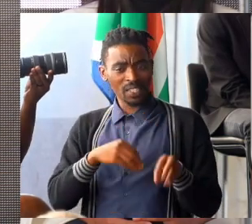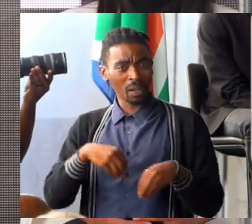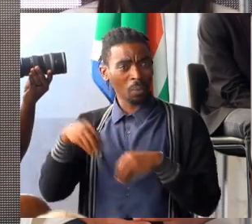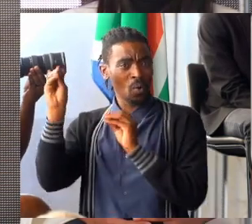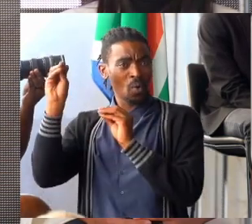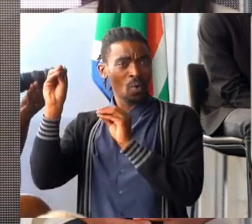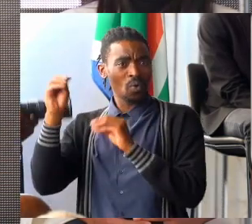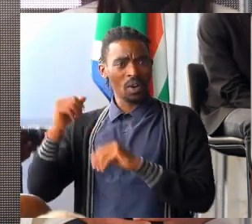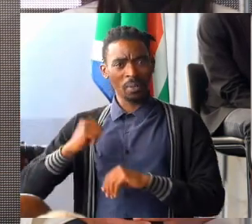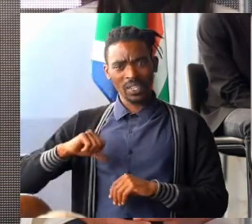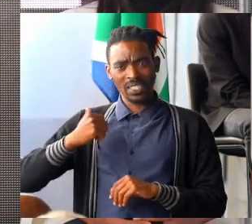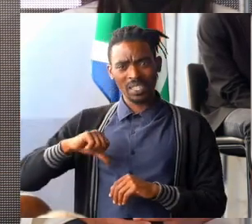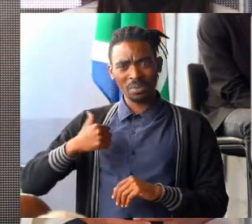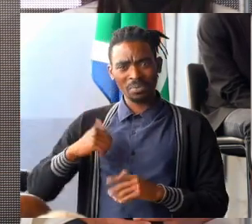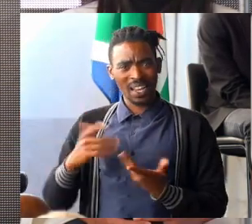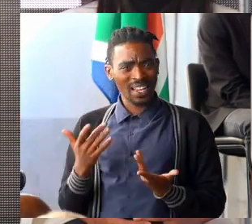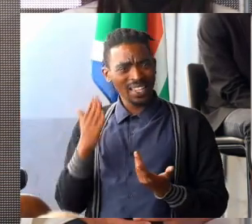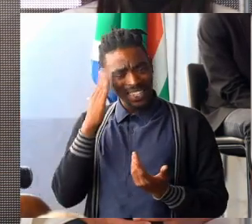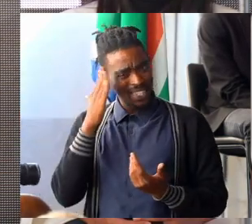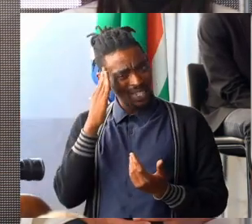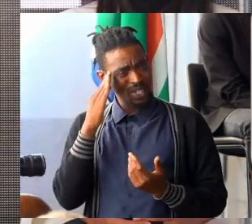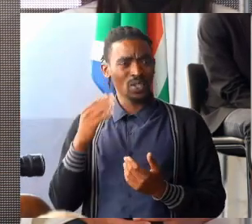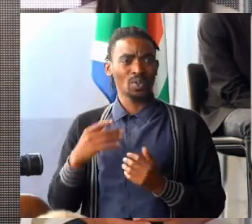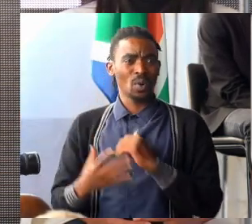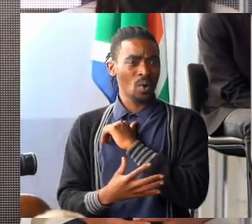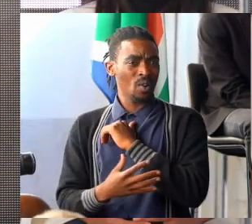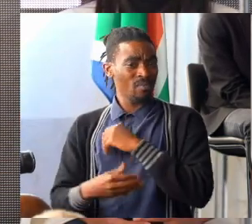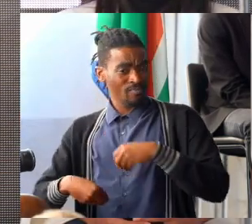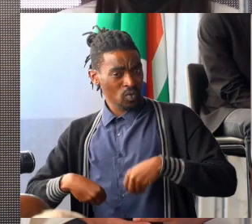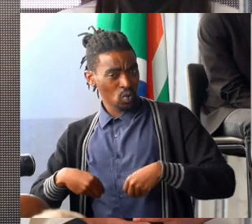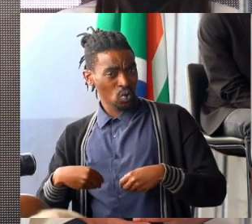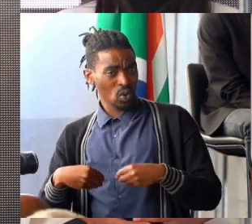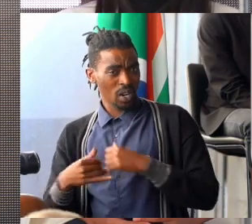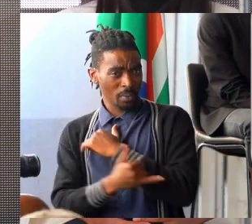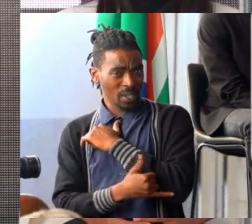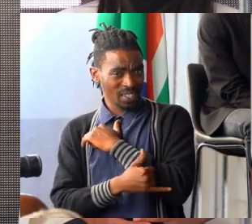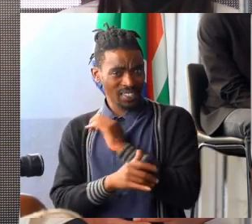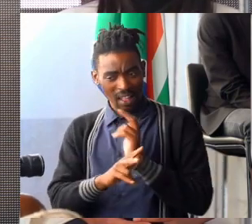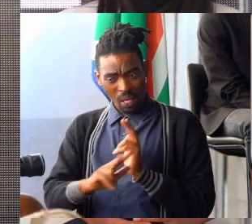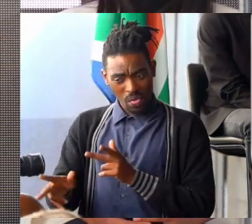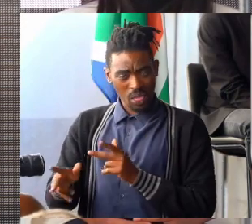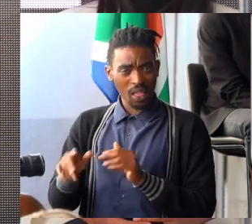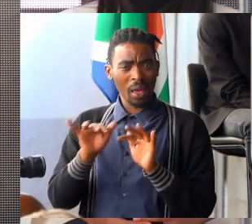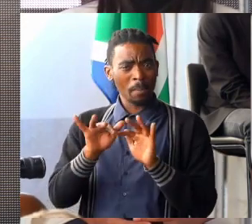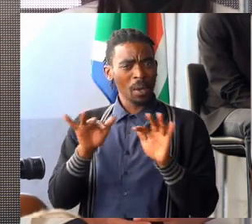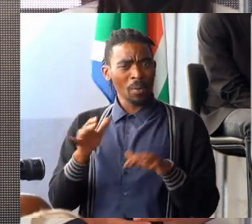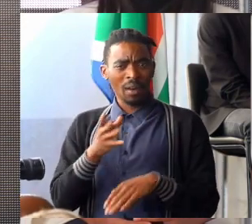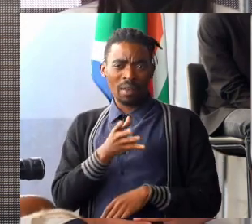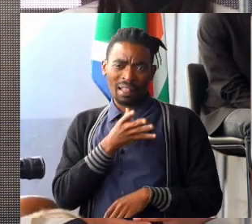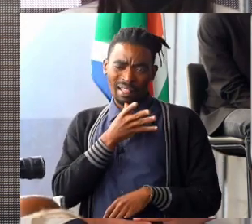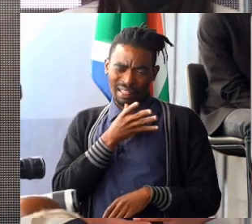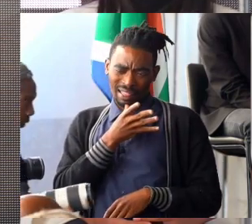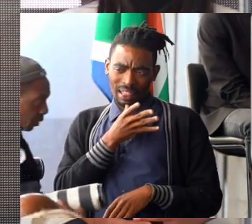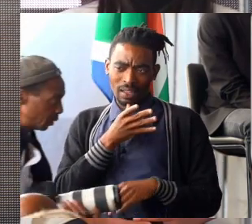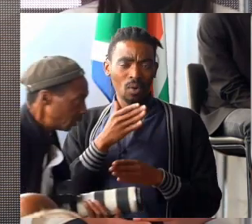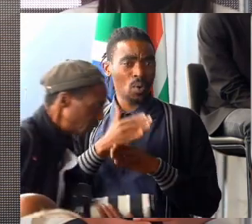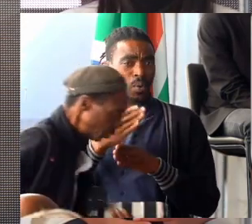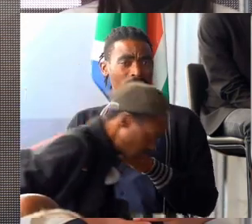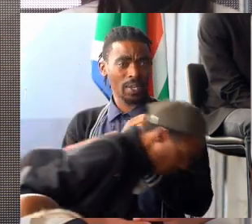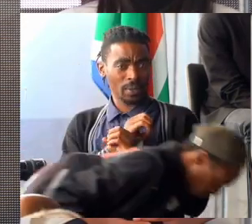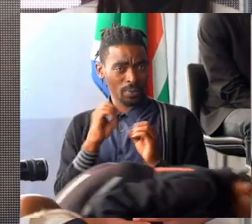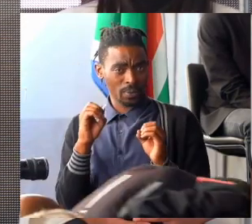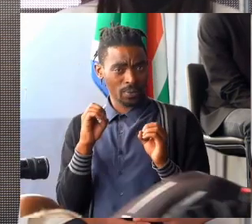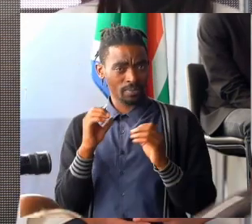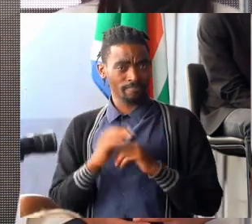municipalities that are being run to the ground by corrupt cadres, leaving hundreds of people unemployed and their families without an income.